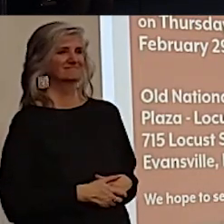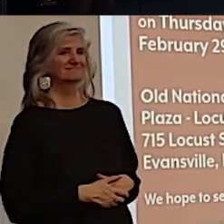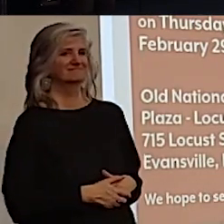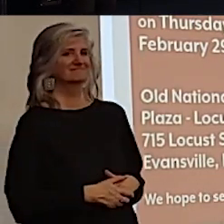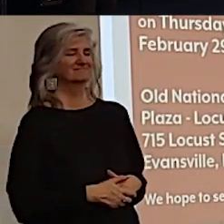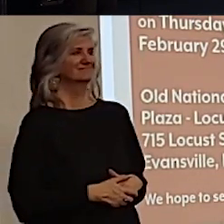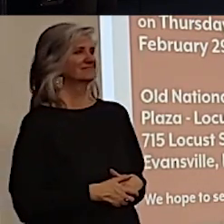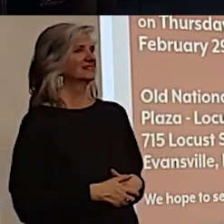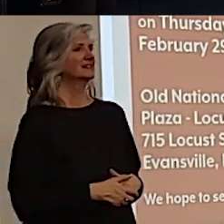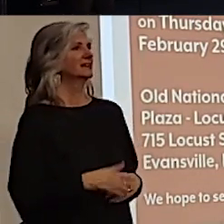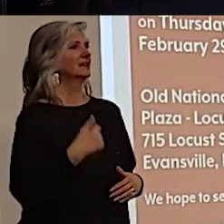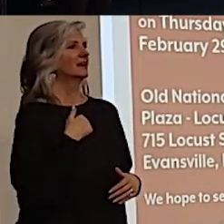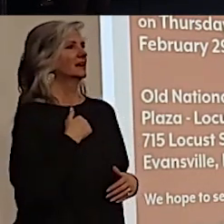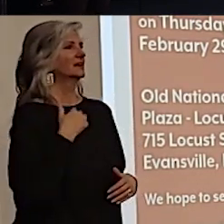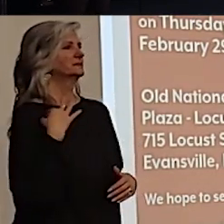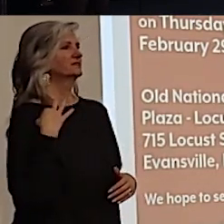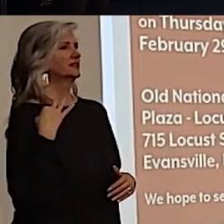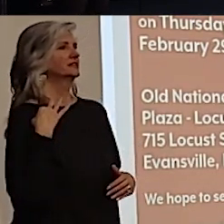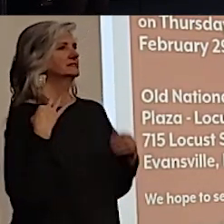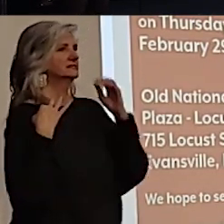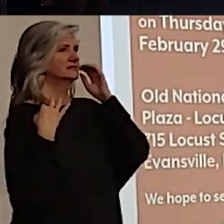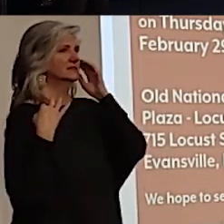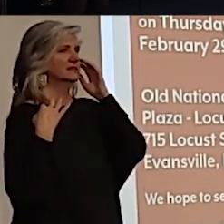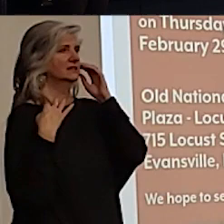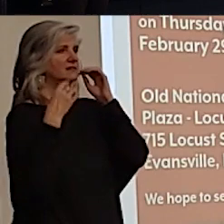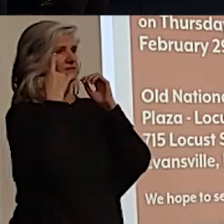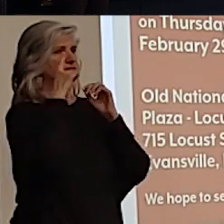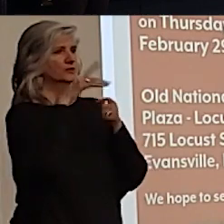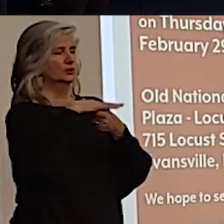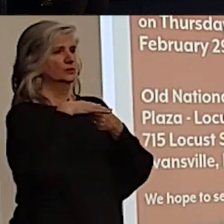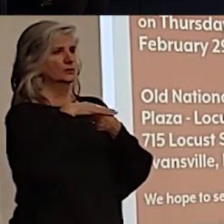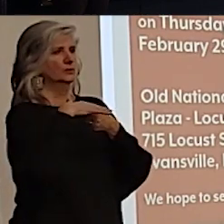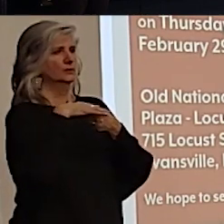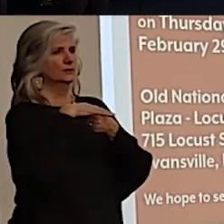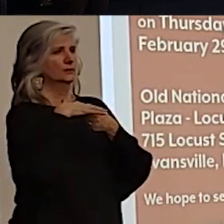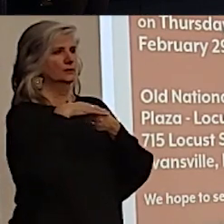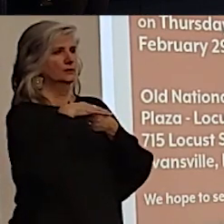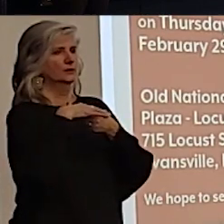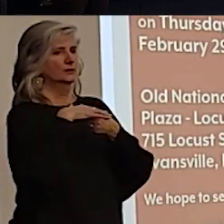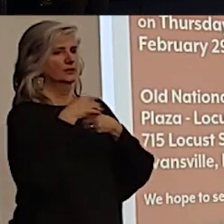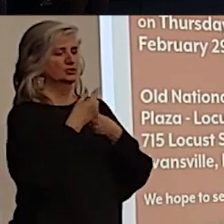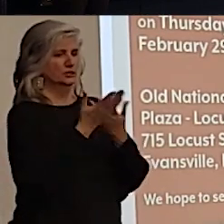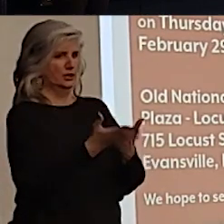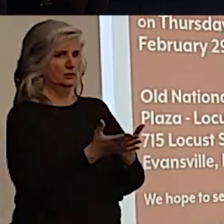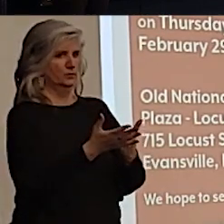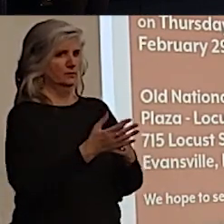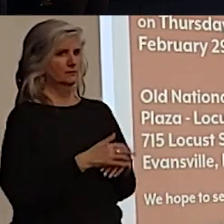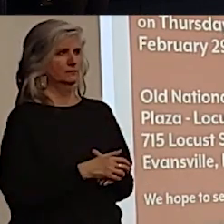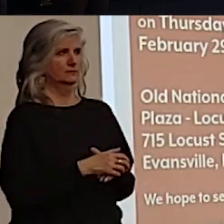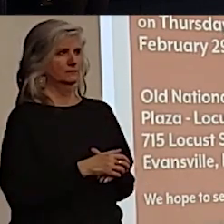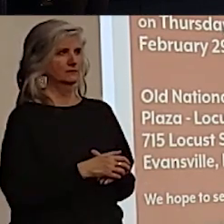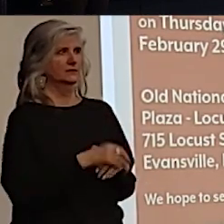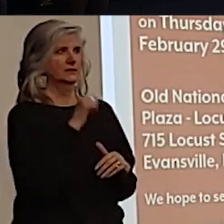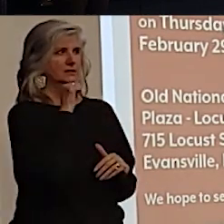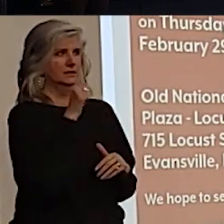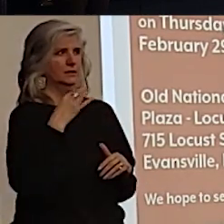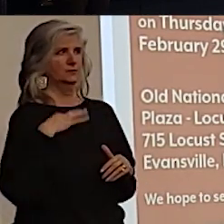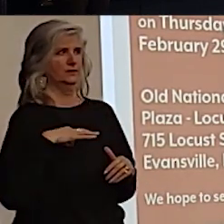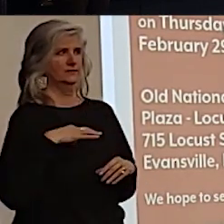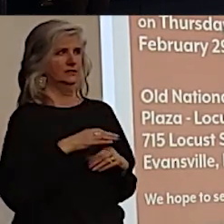Right. Well, I'm a volunteer for a local charitable